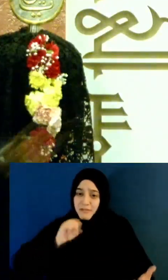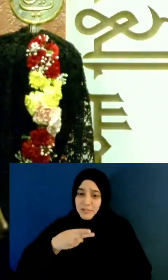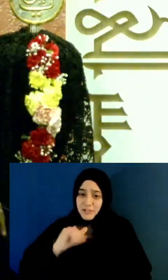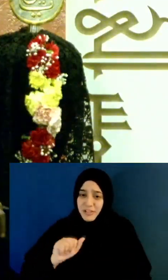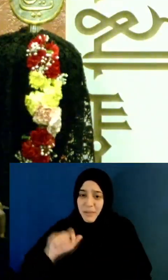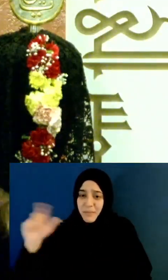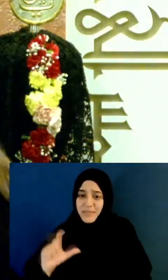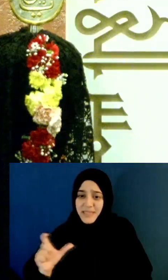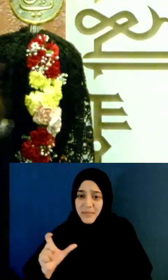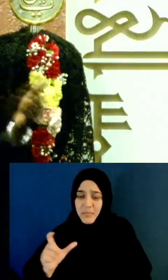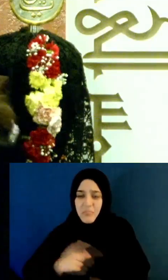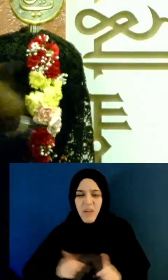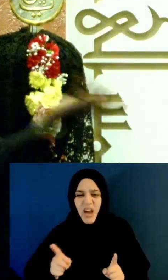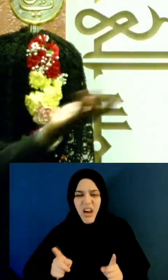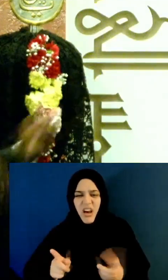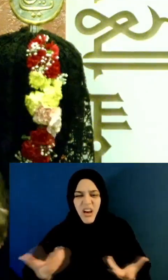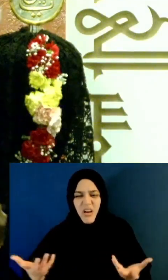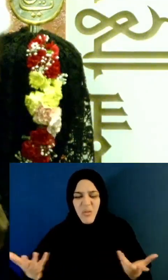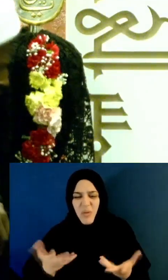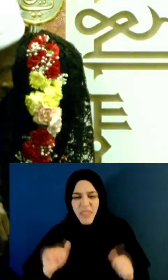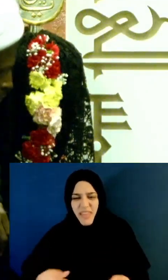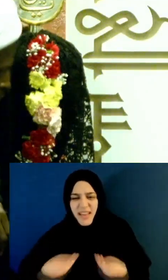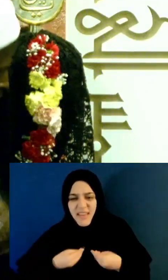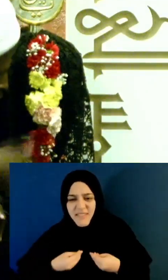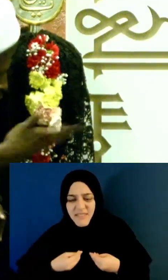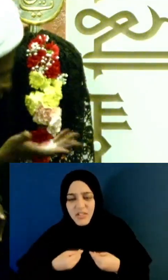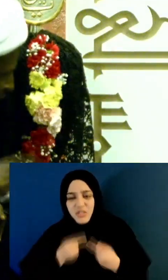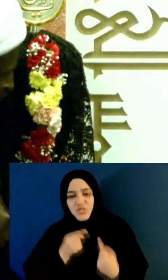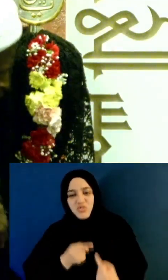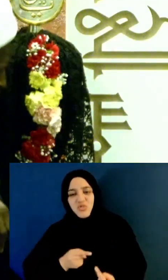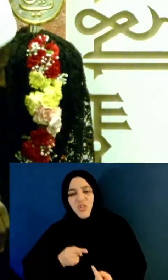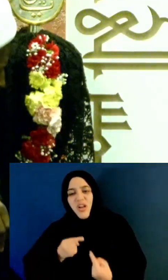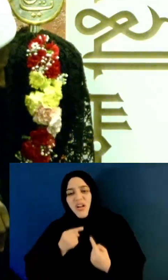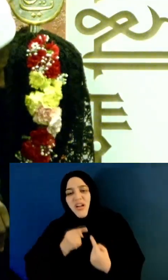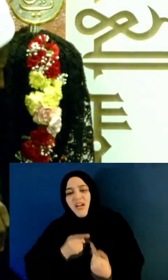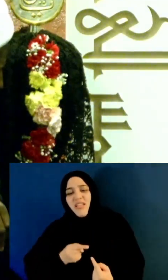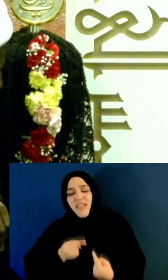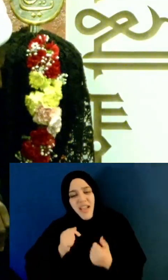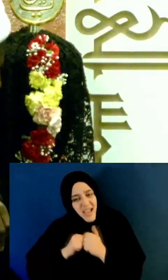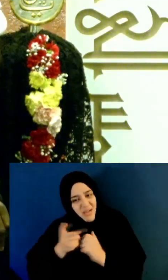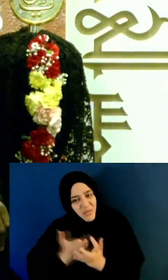me? Struggle. How do you navigate through, Habibi?